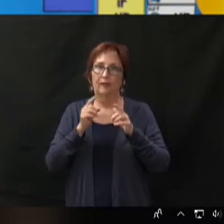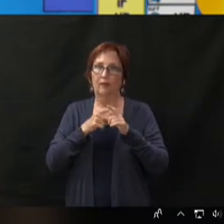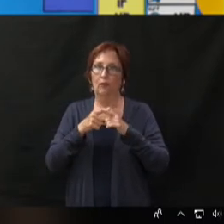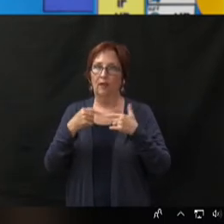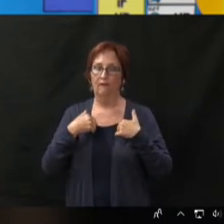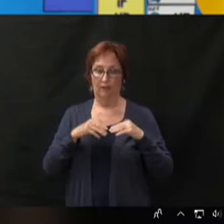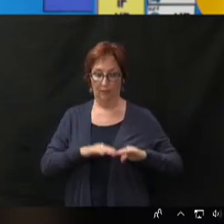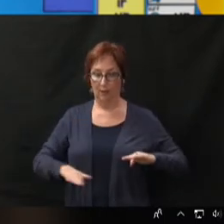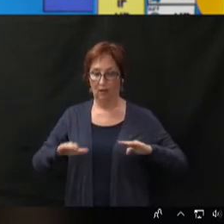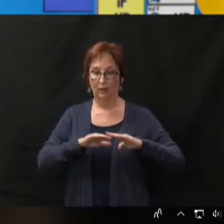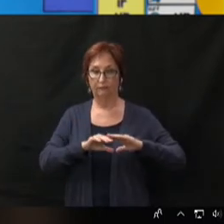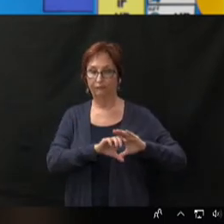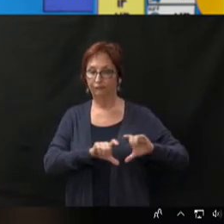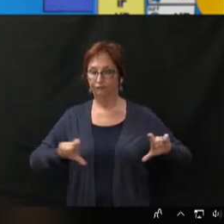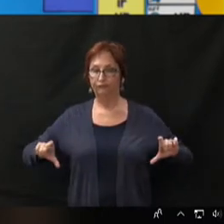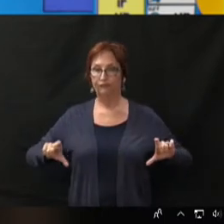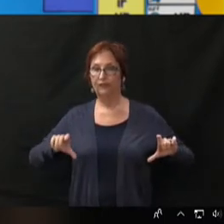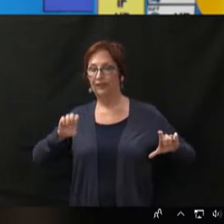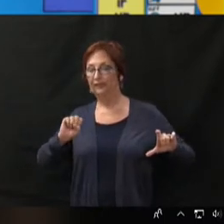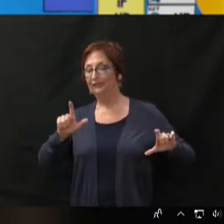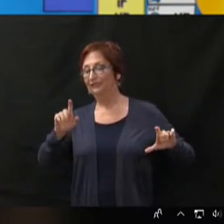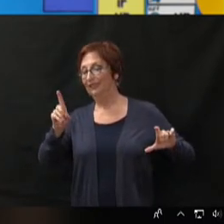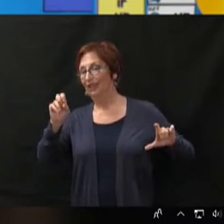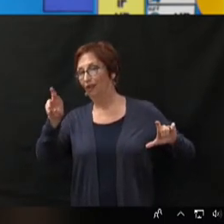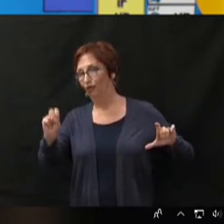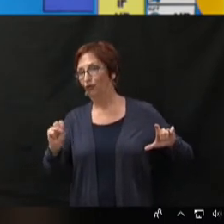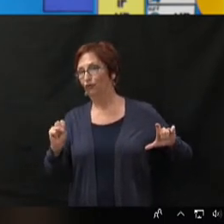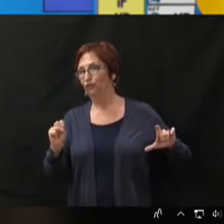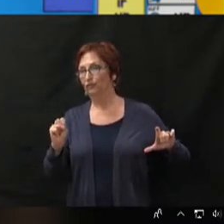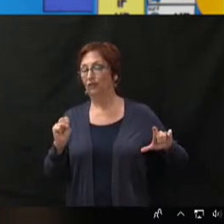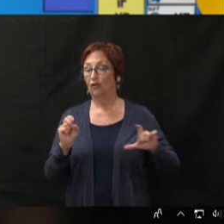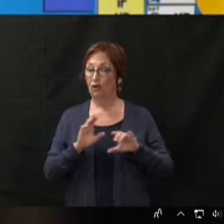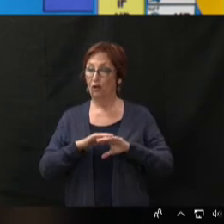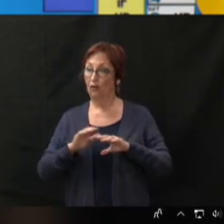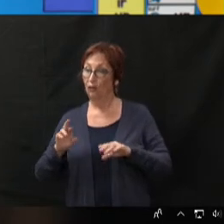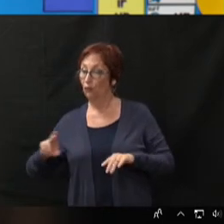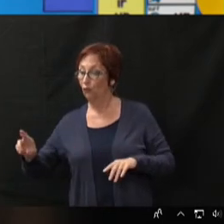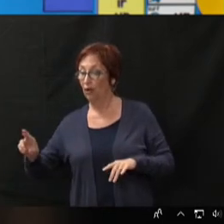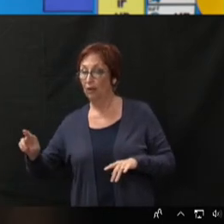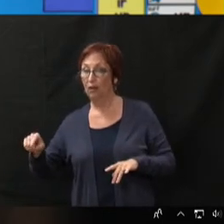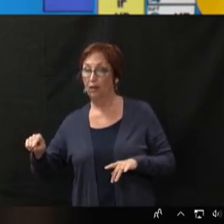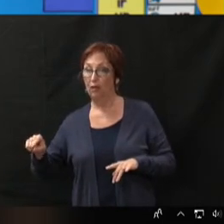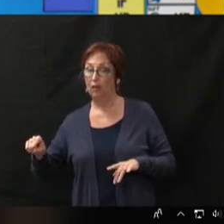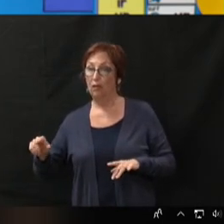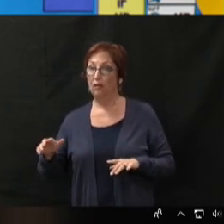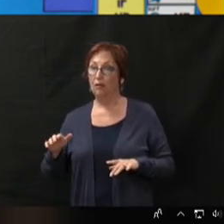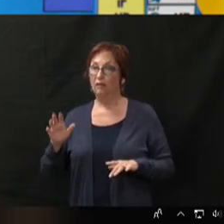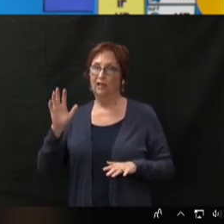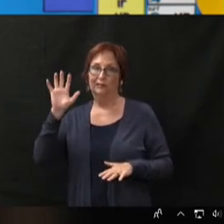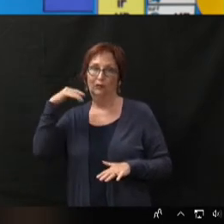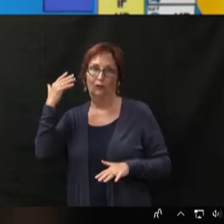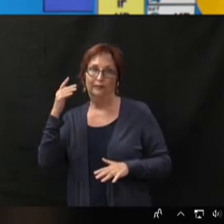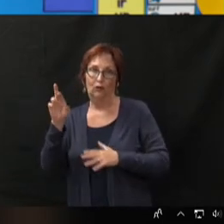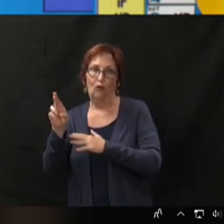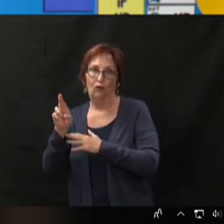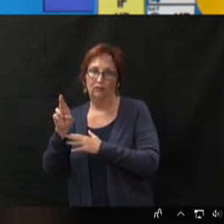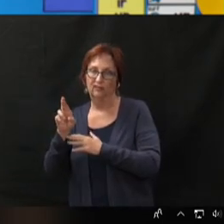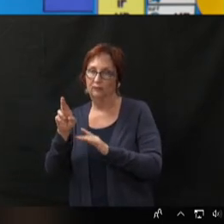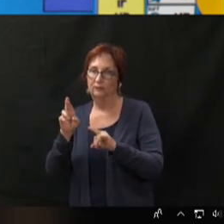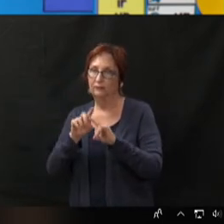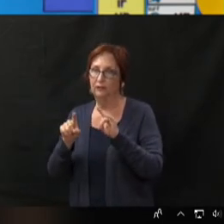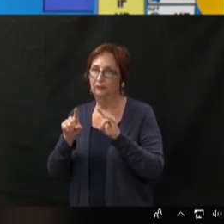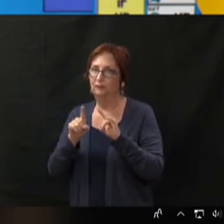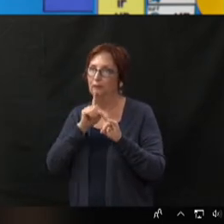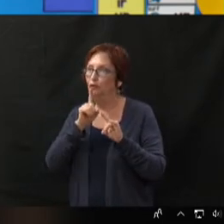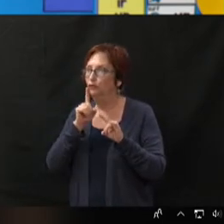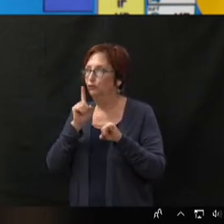sliders, diphthongs, oi and ow. And over to the right is the, like I said, the crazy R's, but I'm sure you can't see it at home because